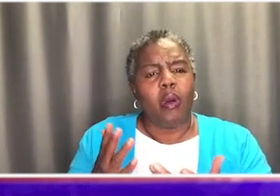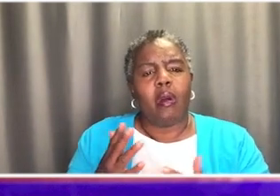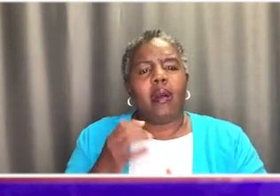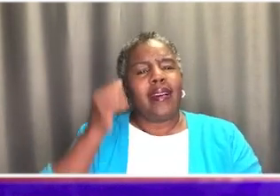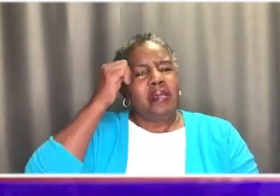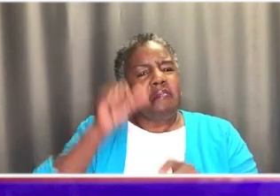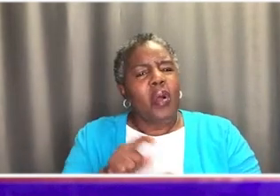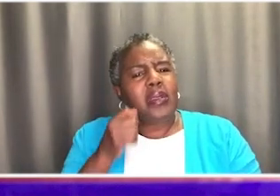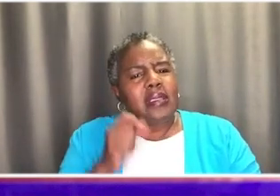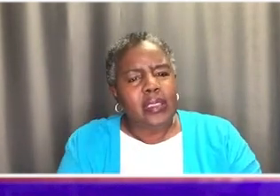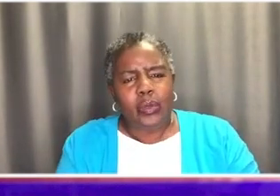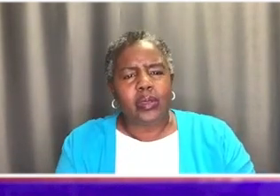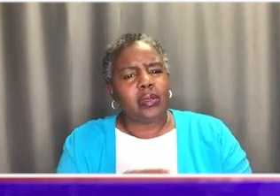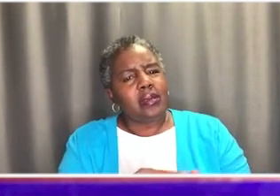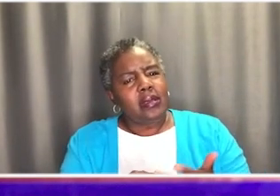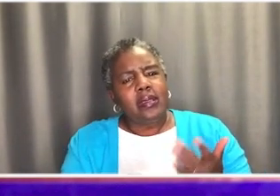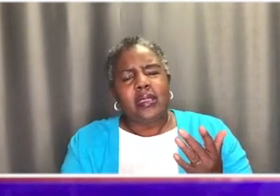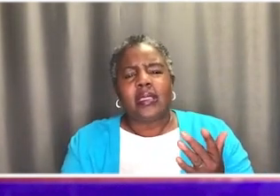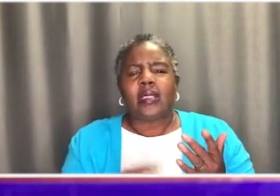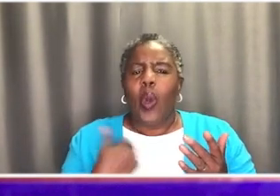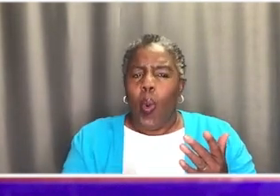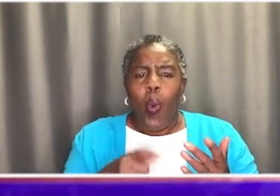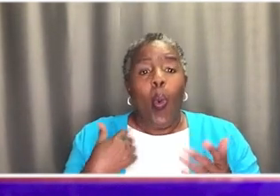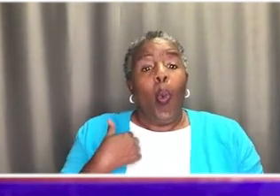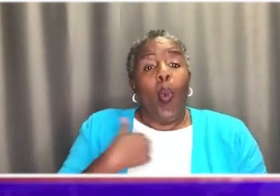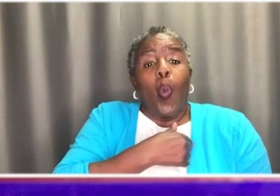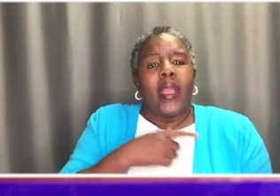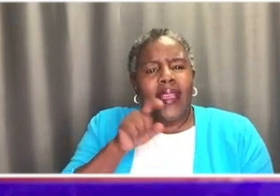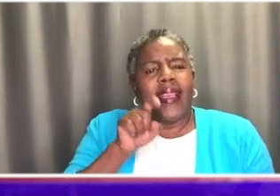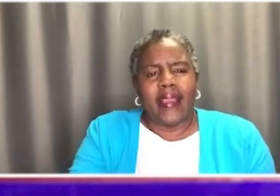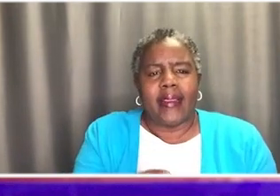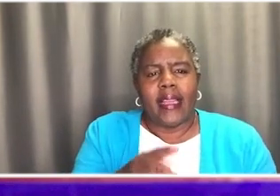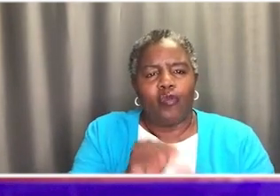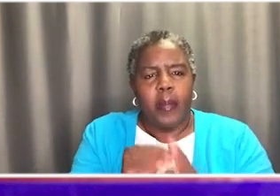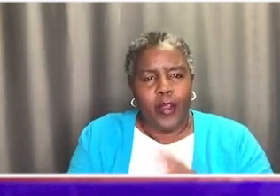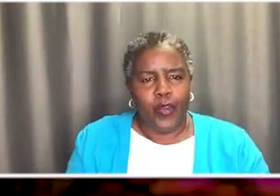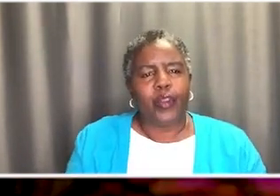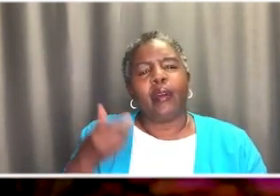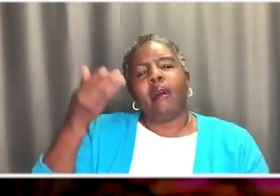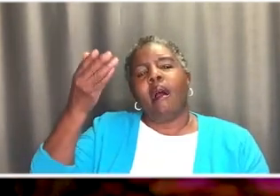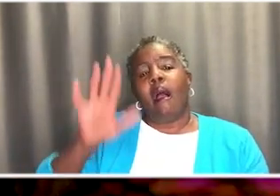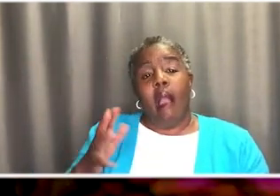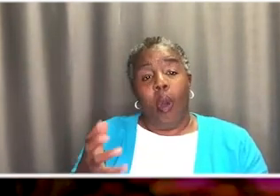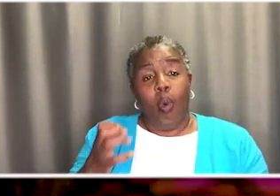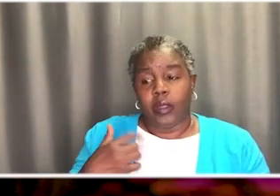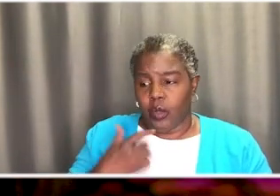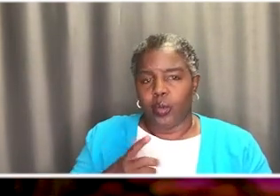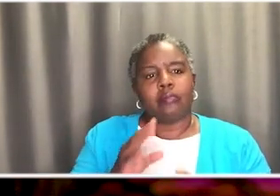Sisters and brothers, we need repair. And God wants to repair God's